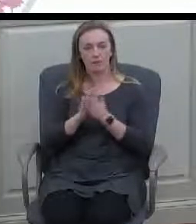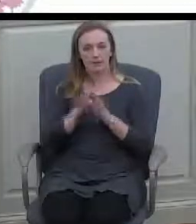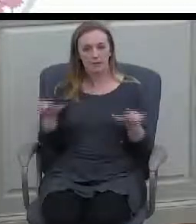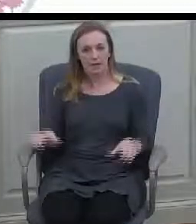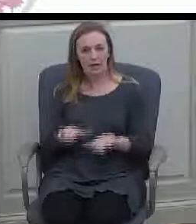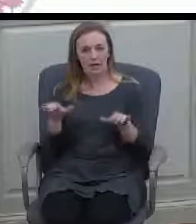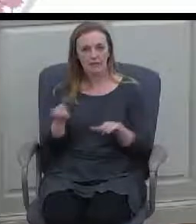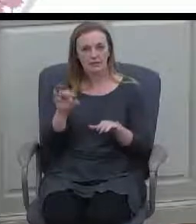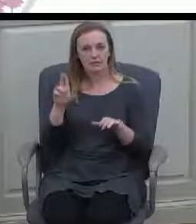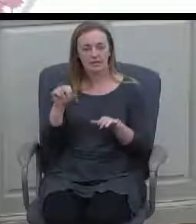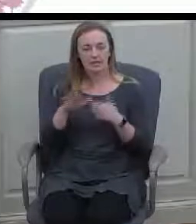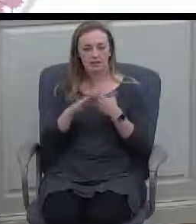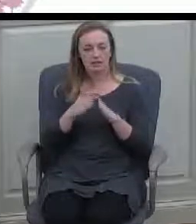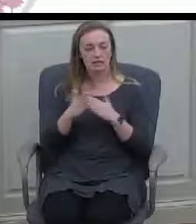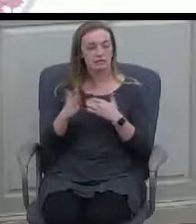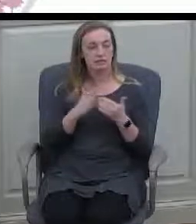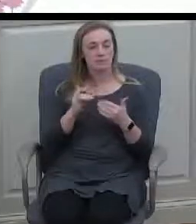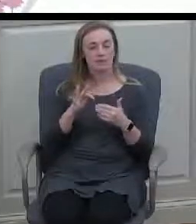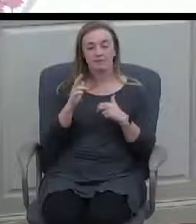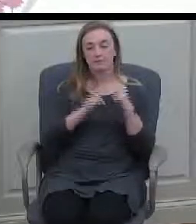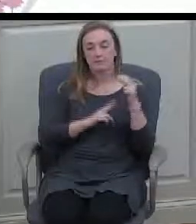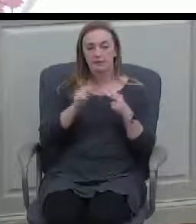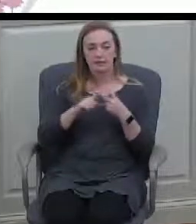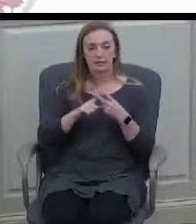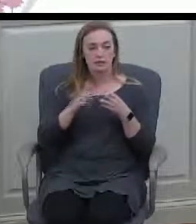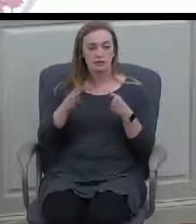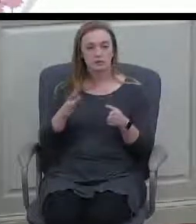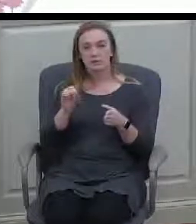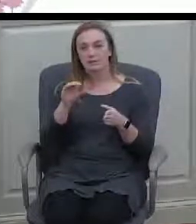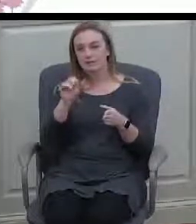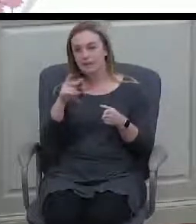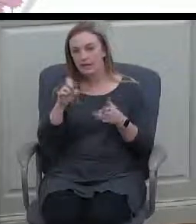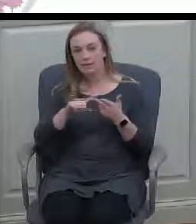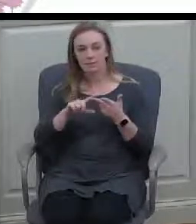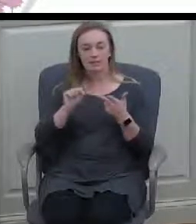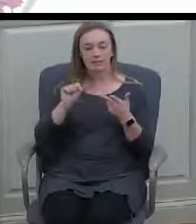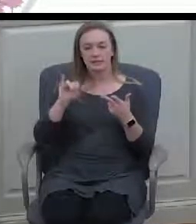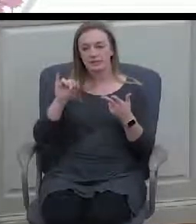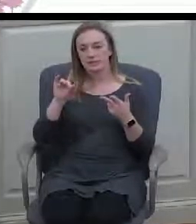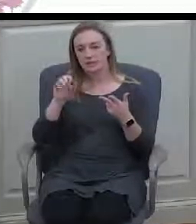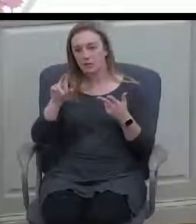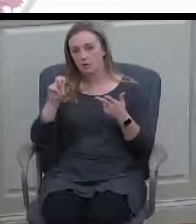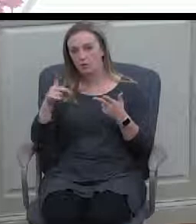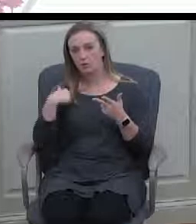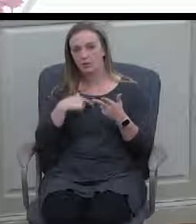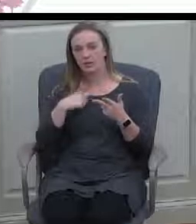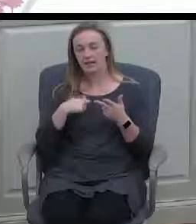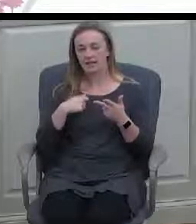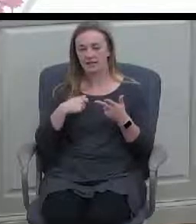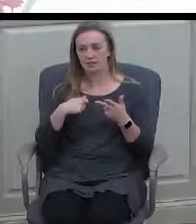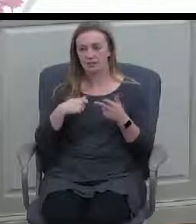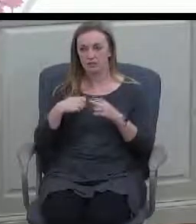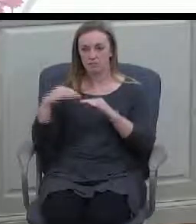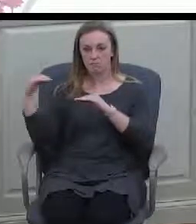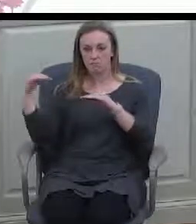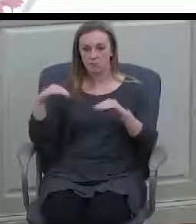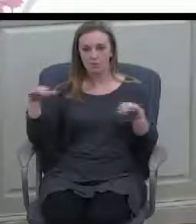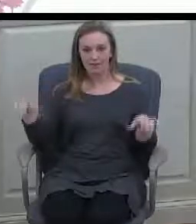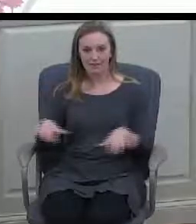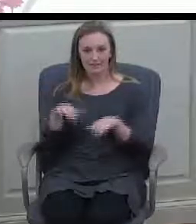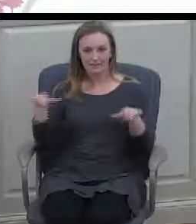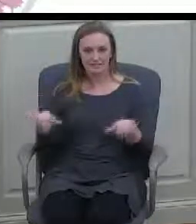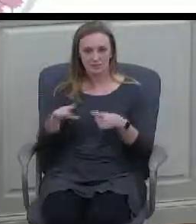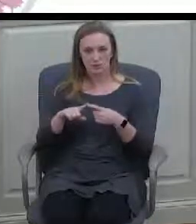or streetscapes, sidewalks, we can pull activity out into those and create a more active